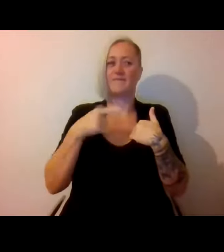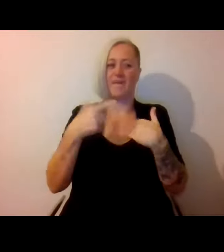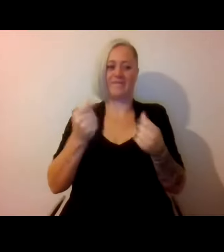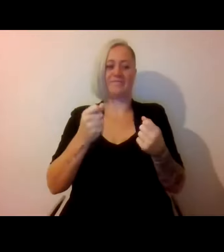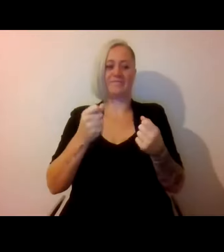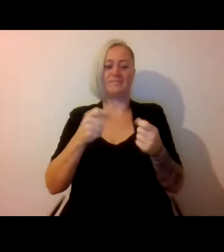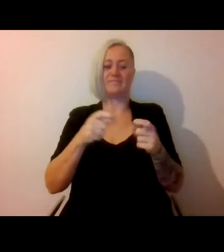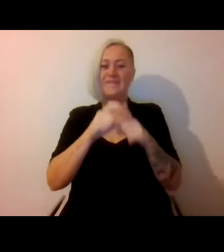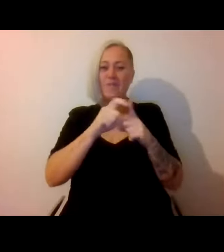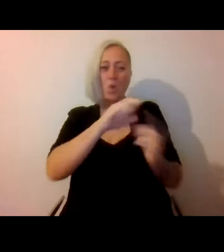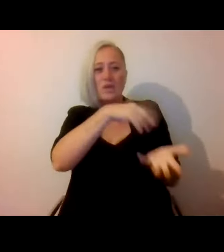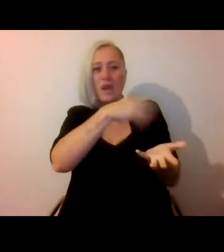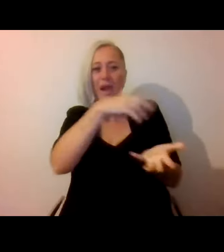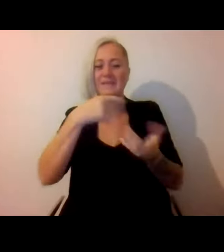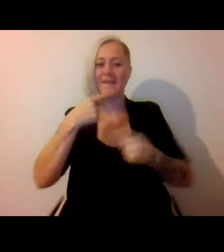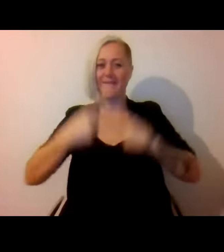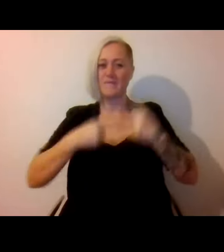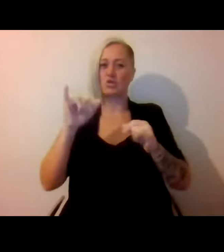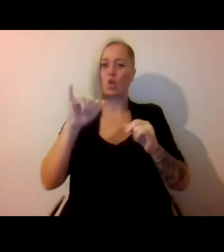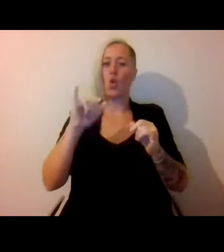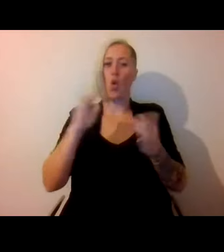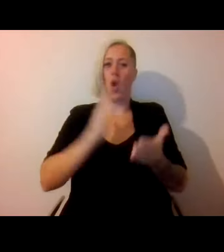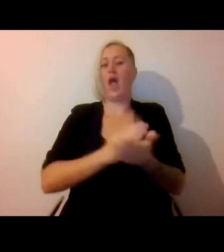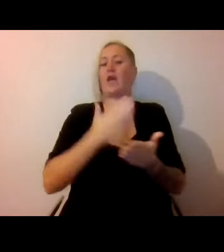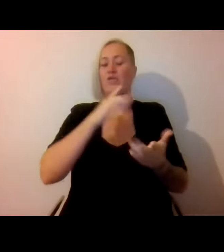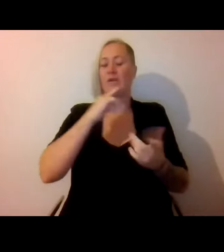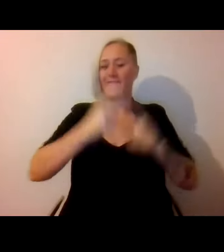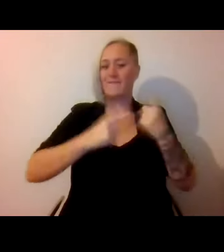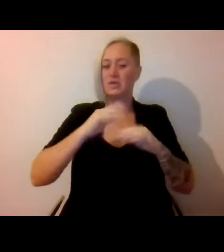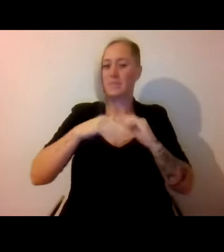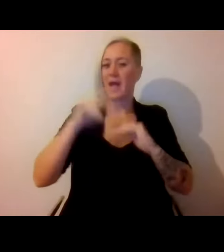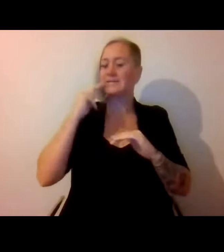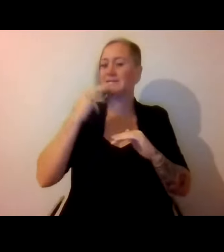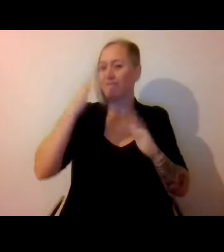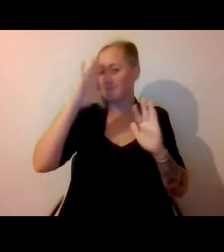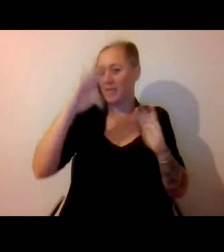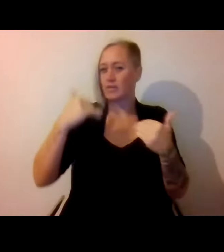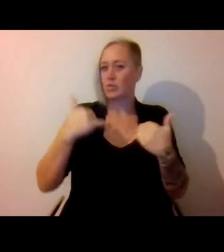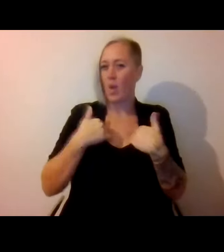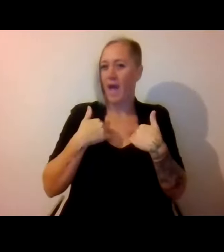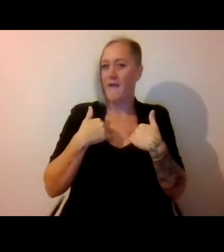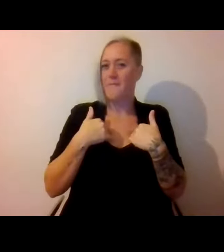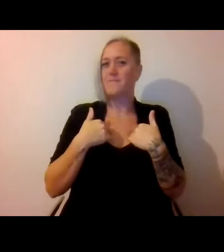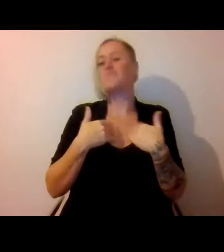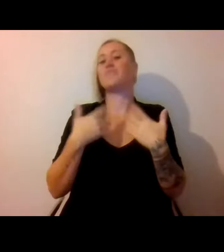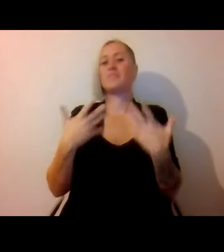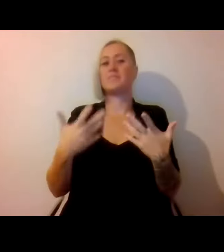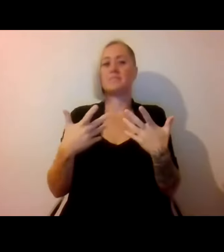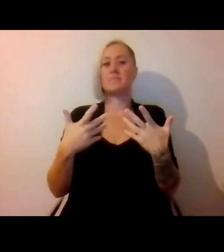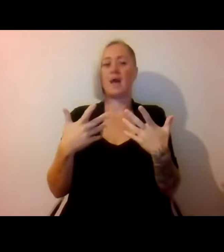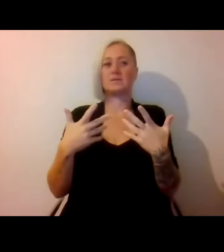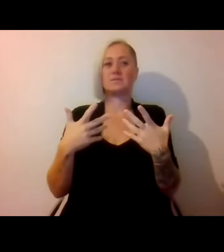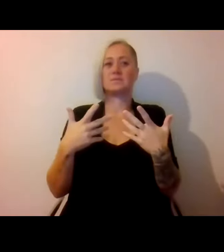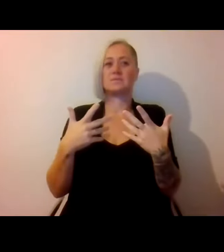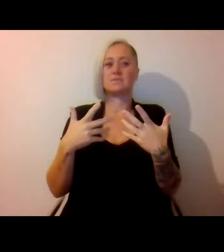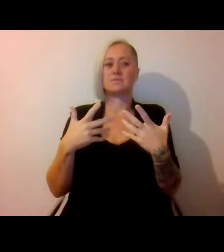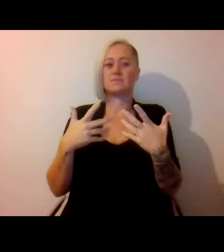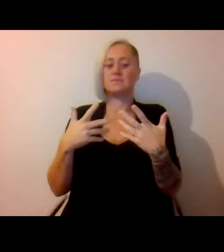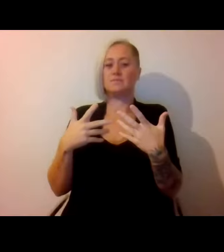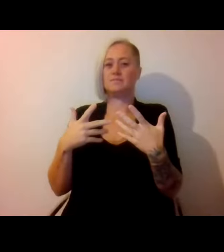information or accurate information about deaf mental health. But it's been noted that the general prevalence of mental